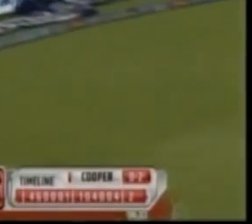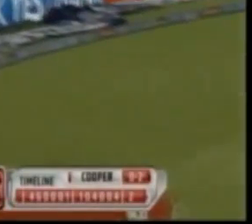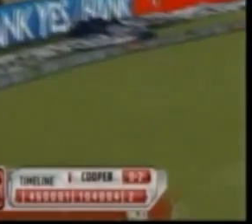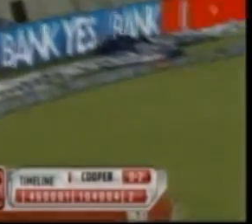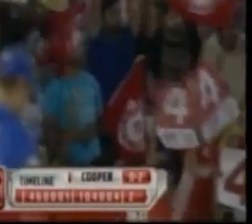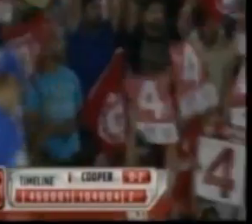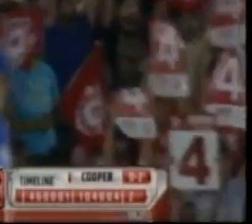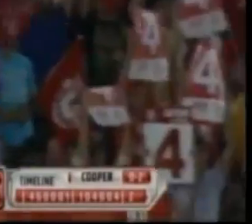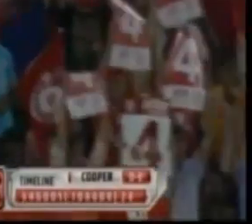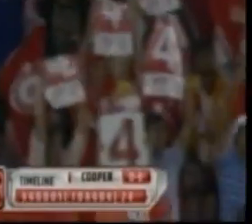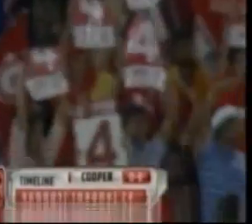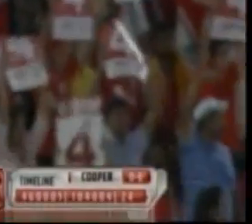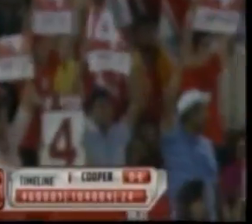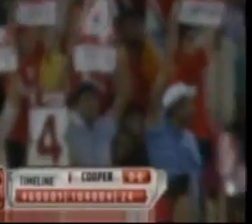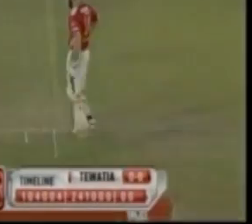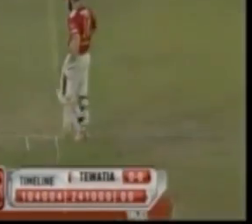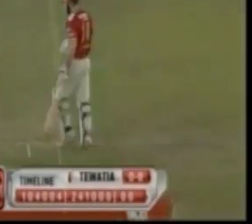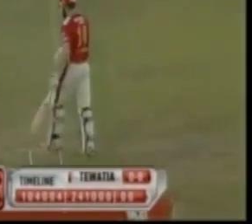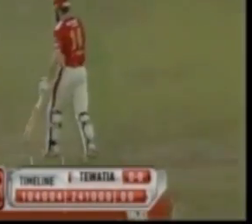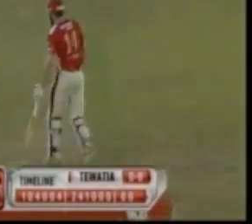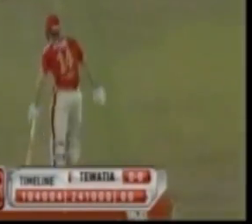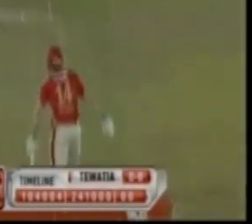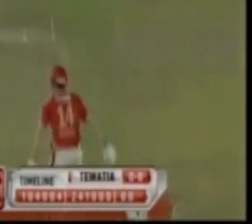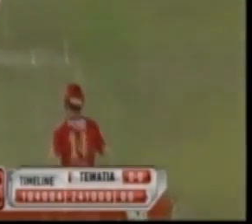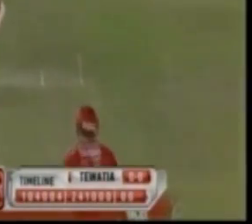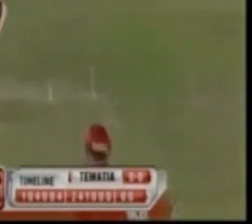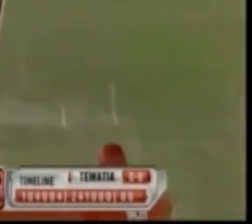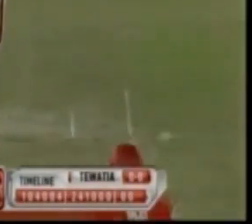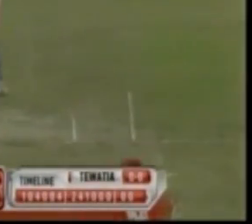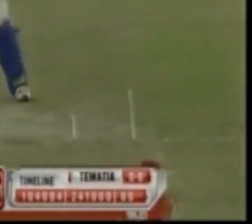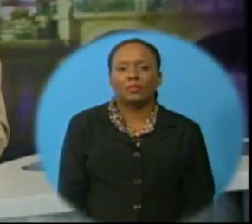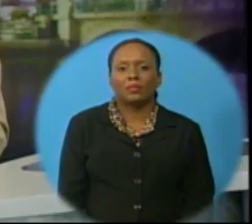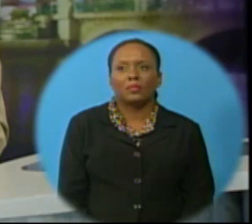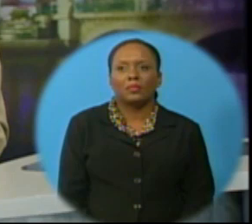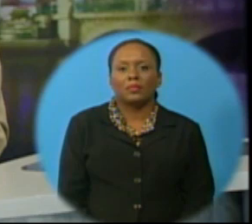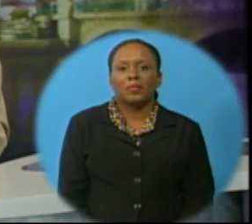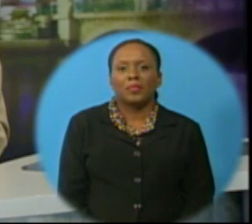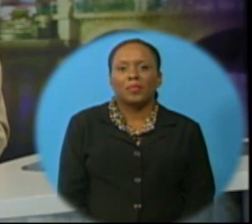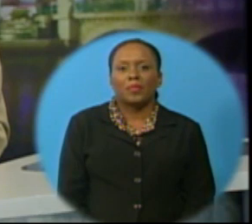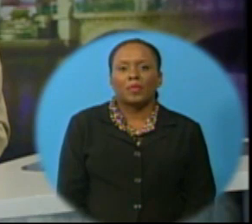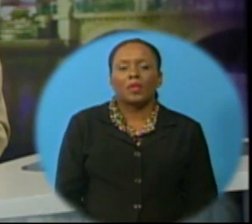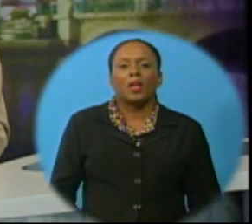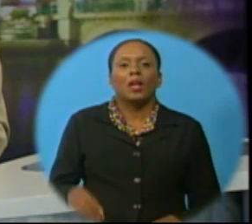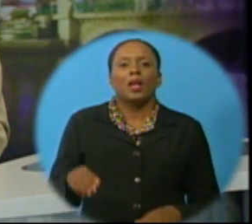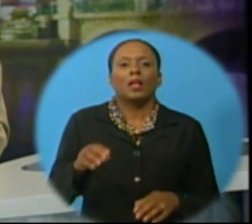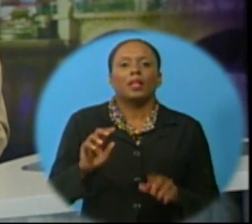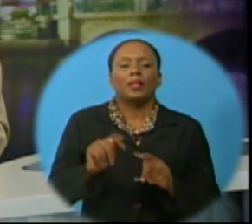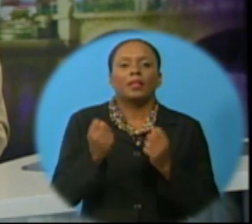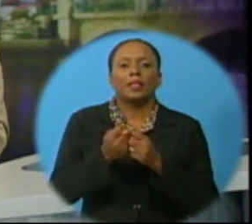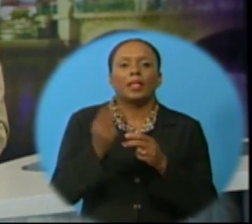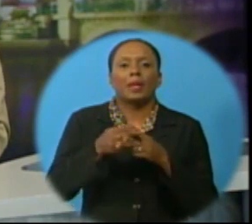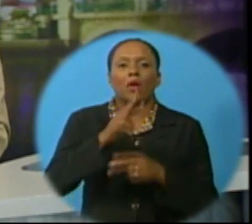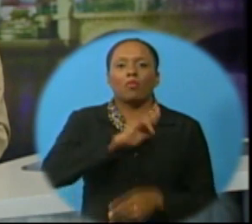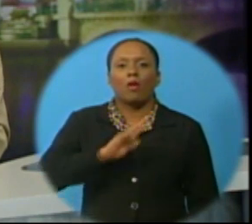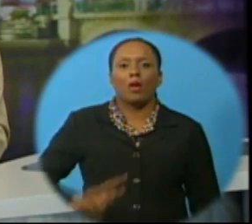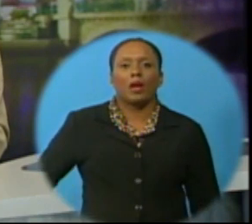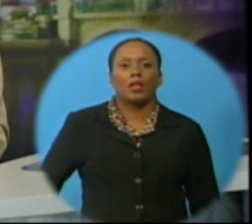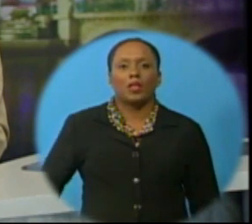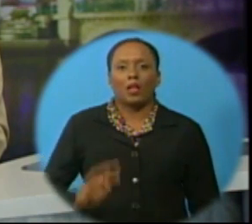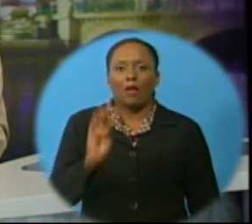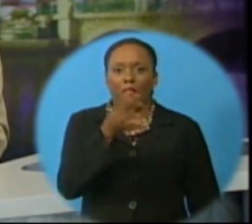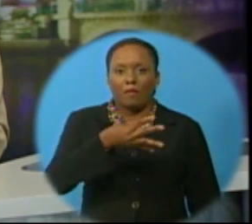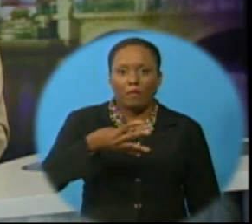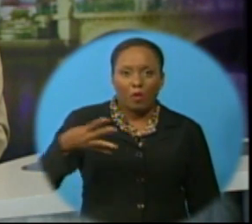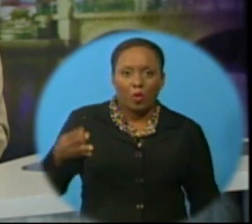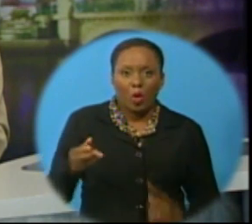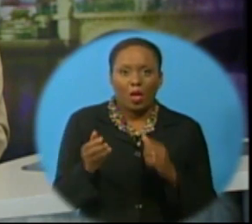target, posting 163 for 8, giving Punjab the victory. Now, Royals are currently 4th on 14 points,